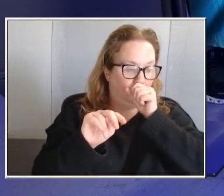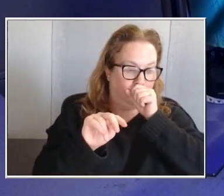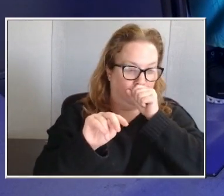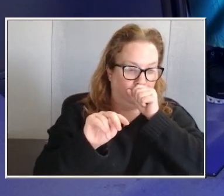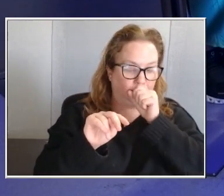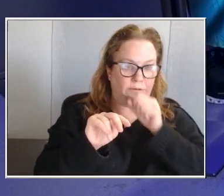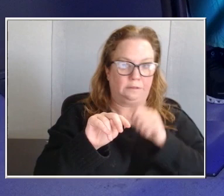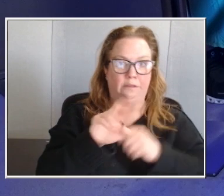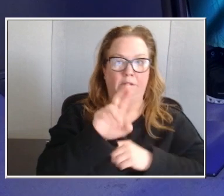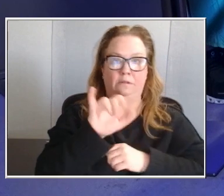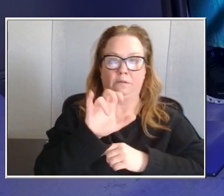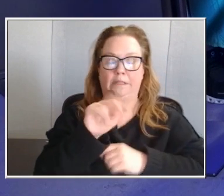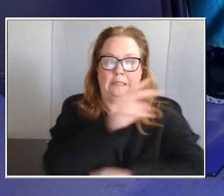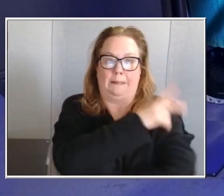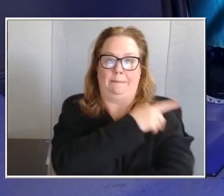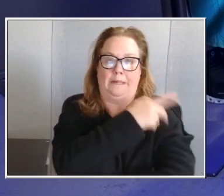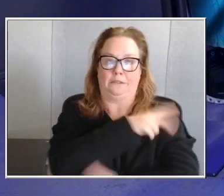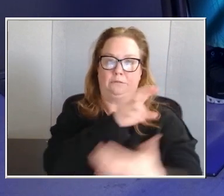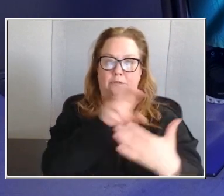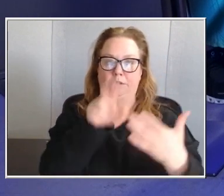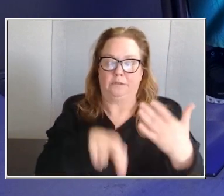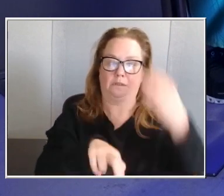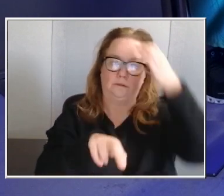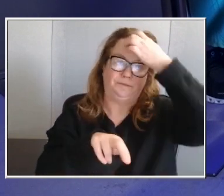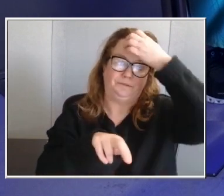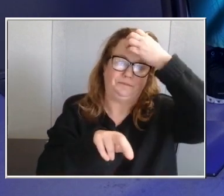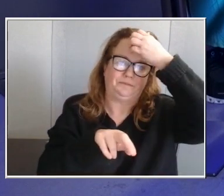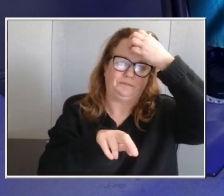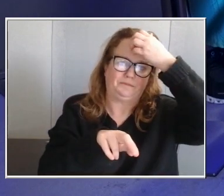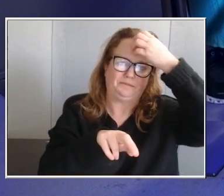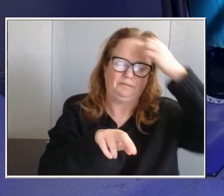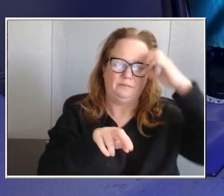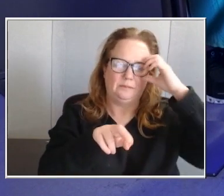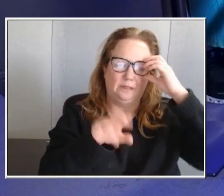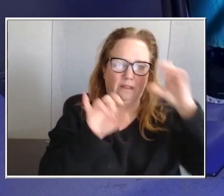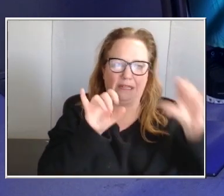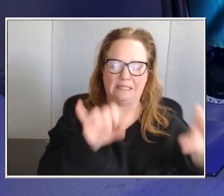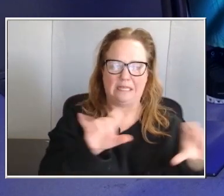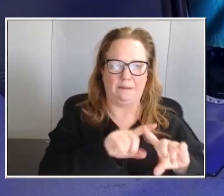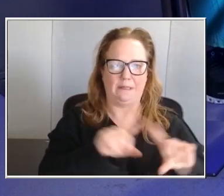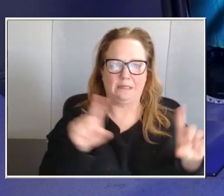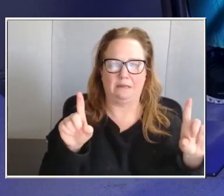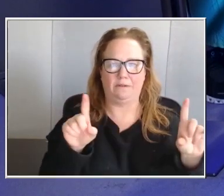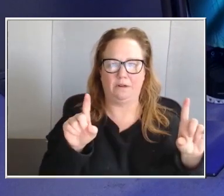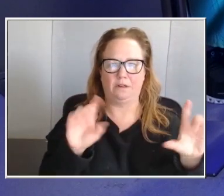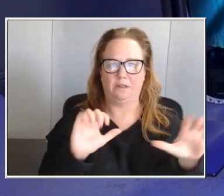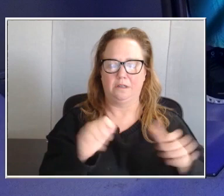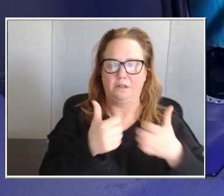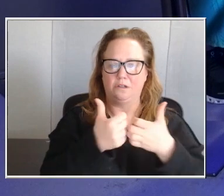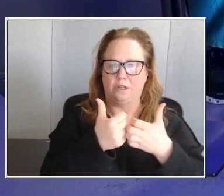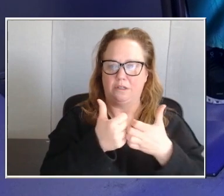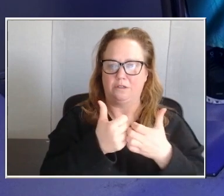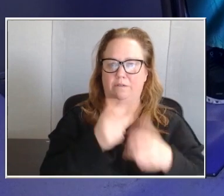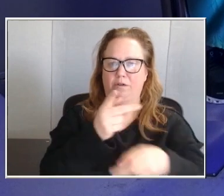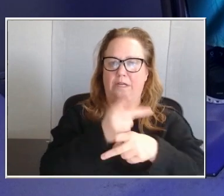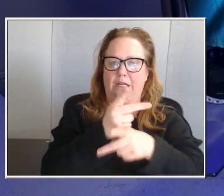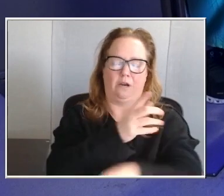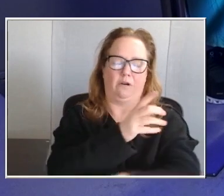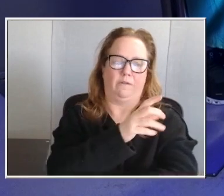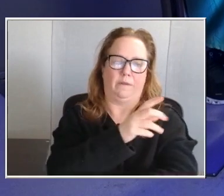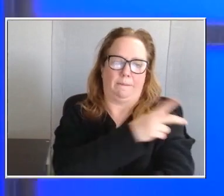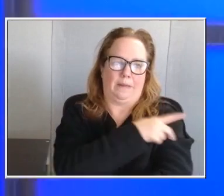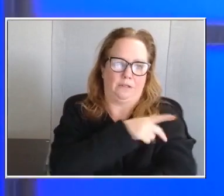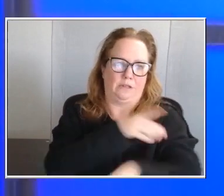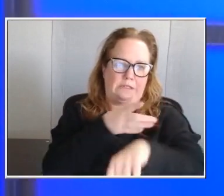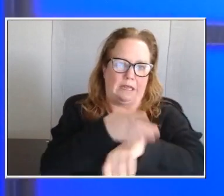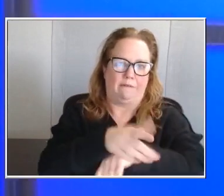since the allocation changes of 2020, are they the same? Are they different? What are the challenges of caring for sicker patients post-transplant? It's really hard